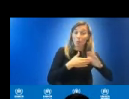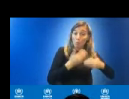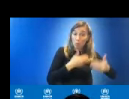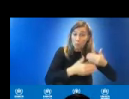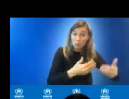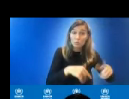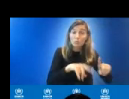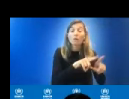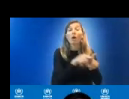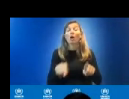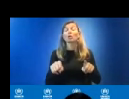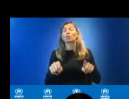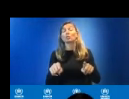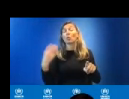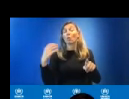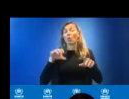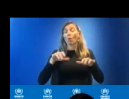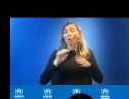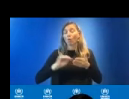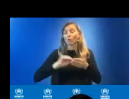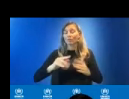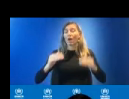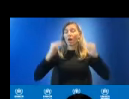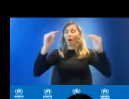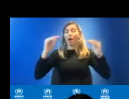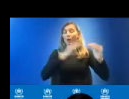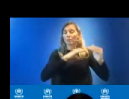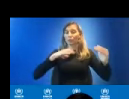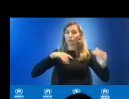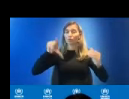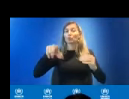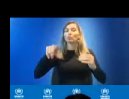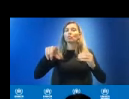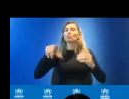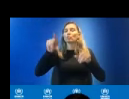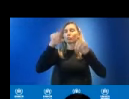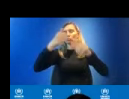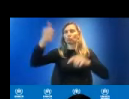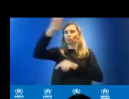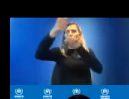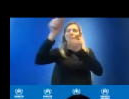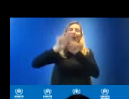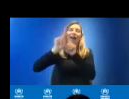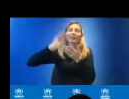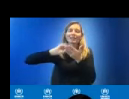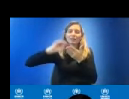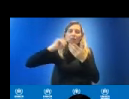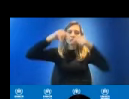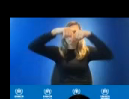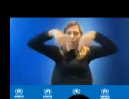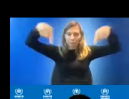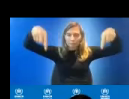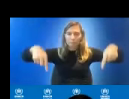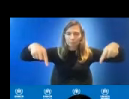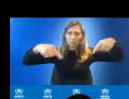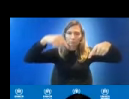of the High Commissioner for Human Rights, who works as the secretary for those mechanisms. And our role within our own organization is